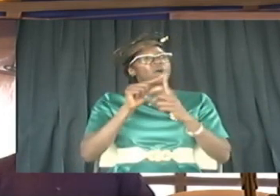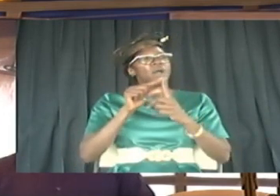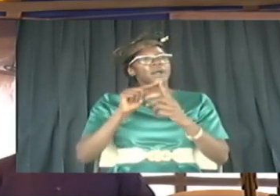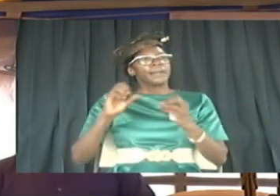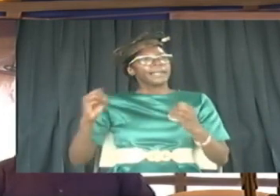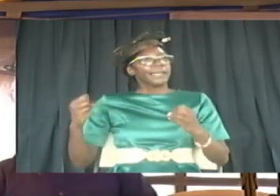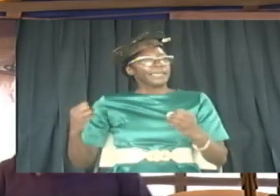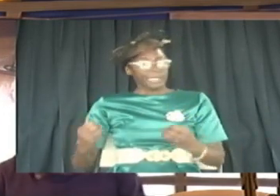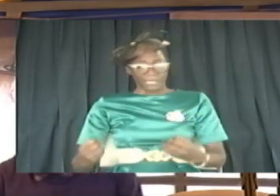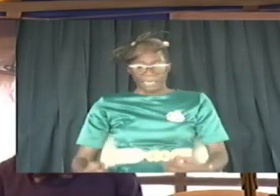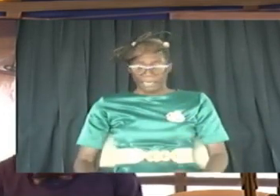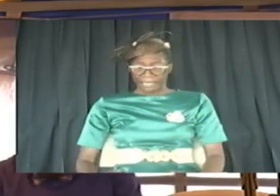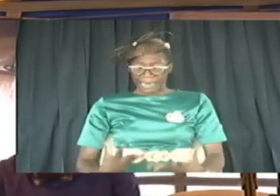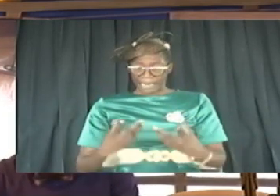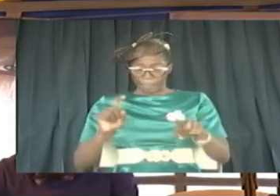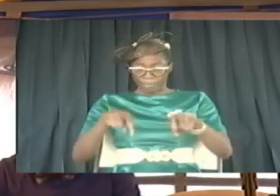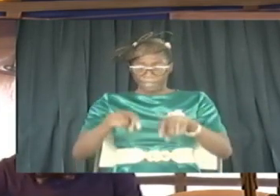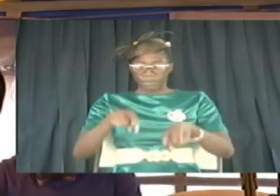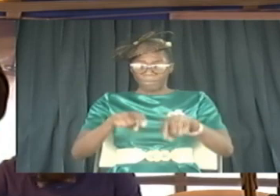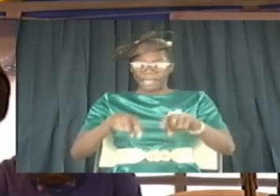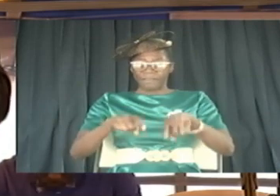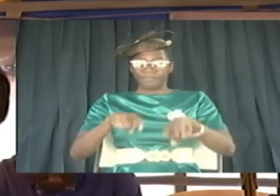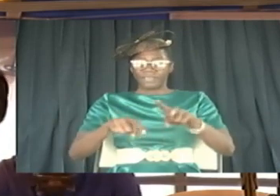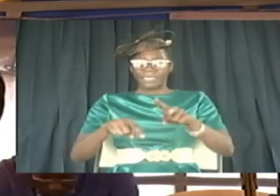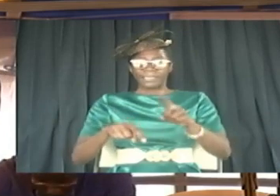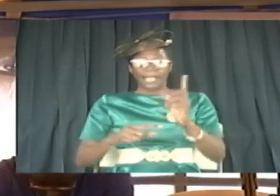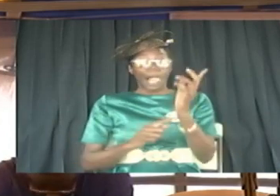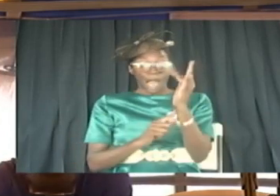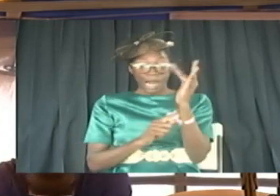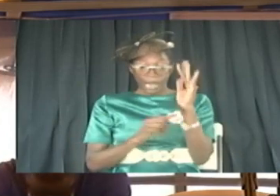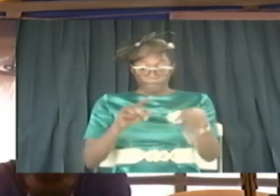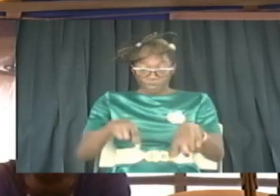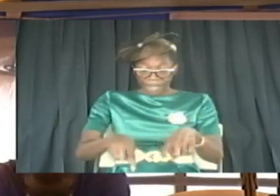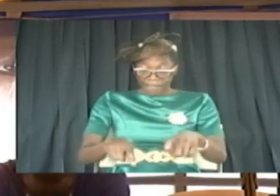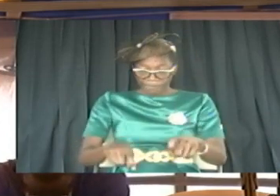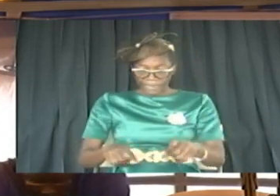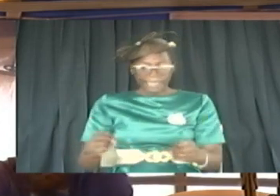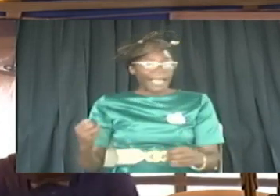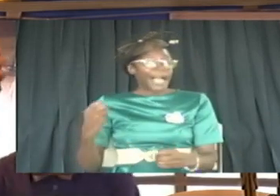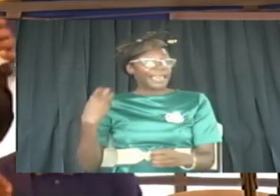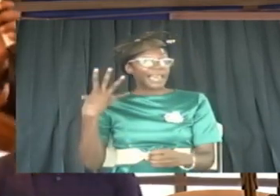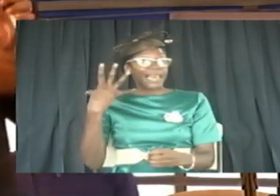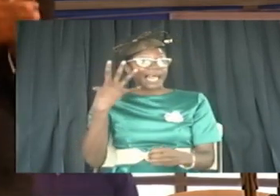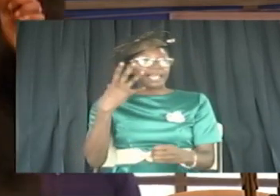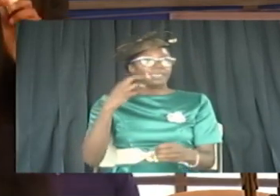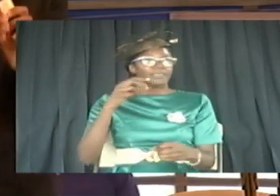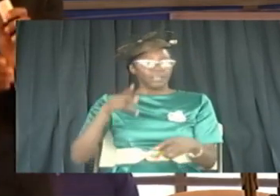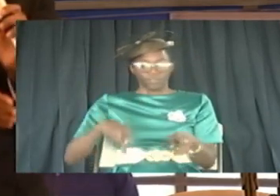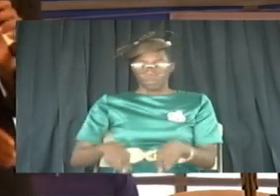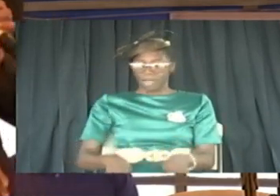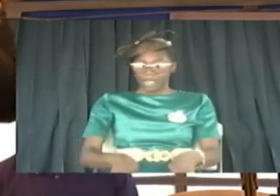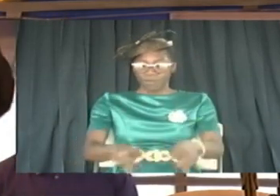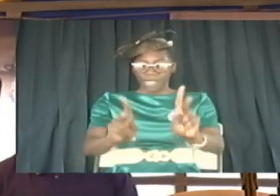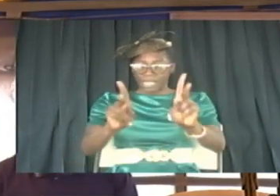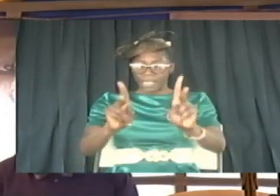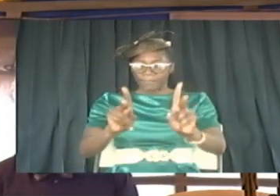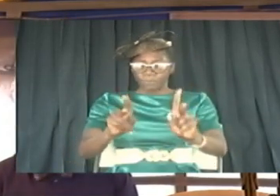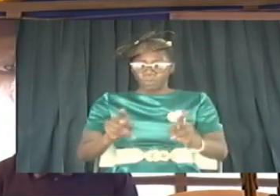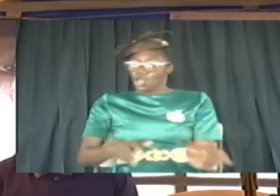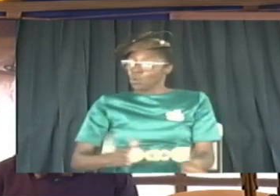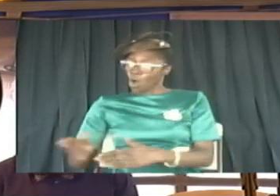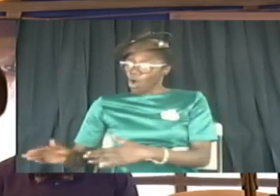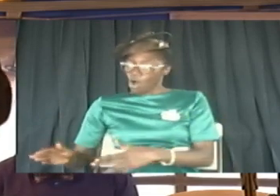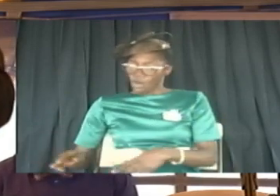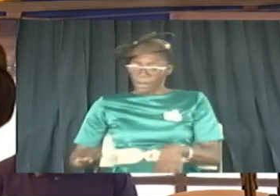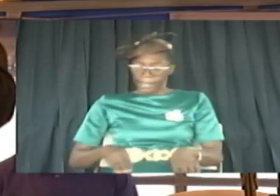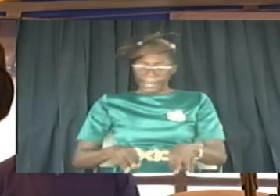and a light unto my path, and therefore try to order their steps in his word, God